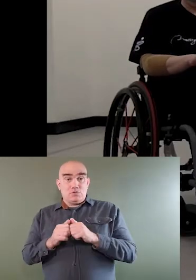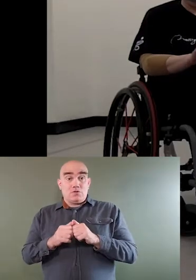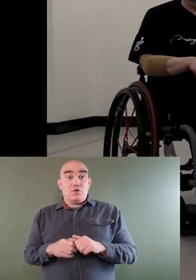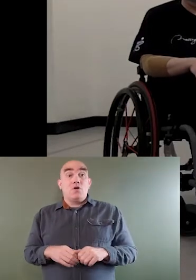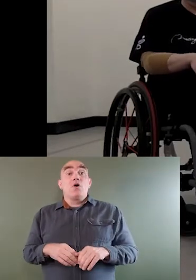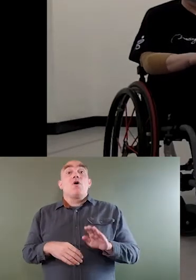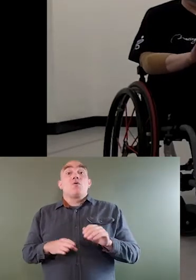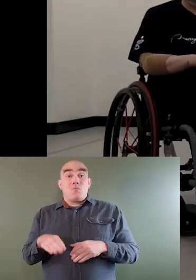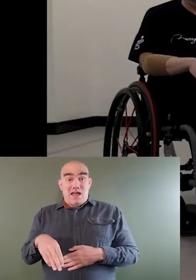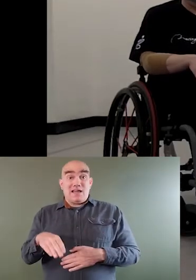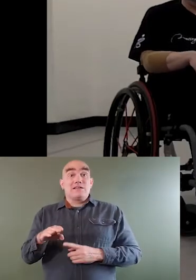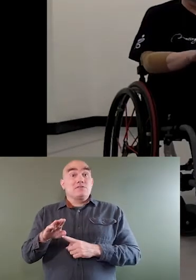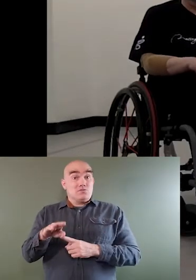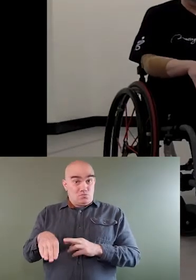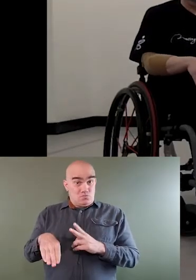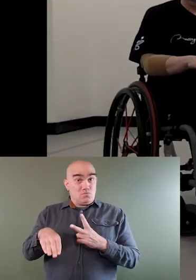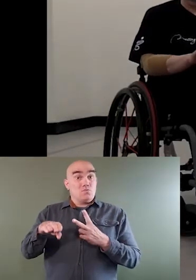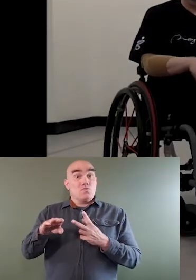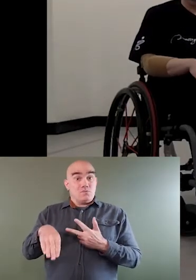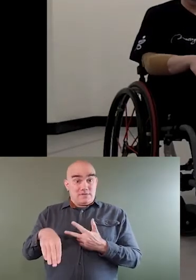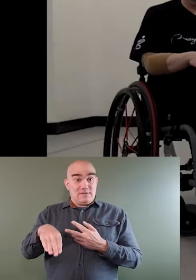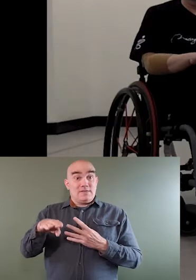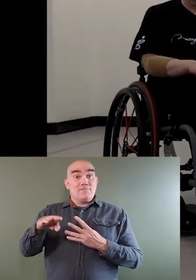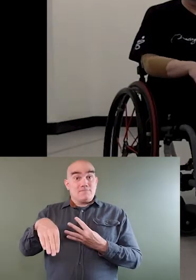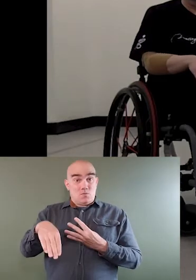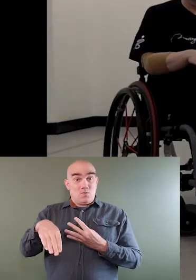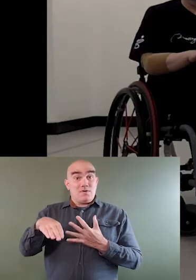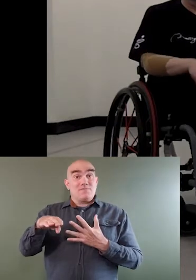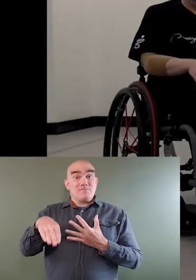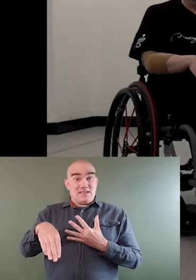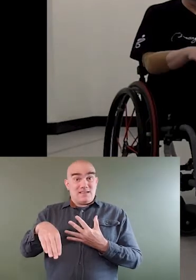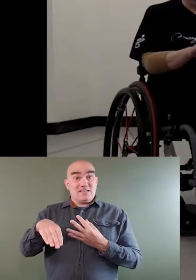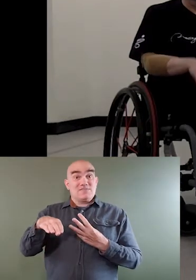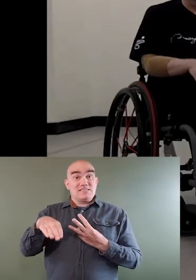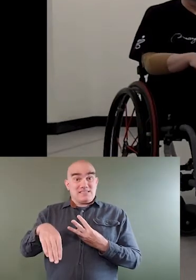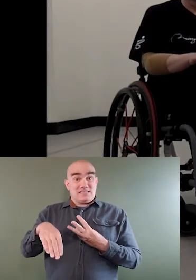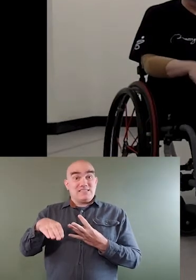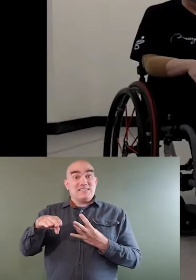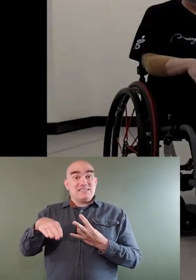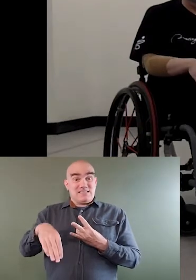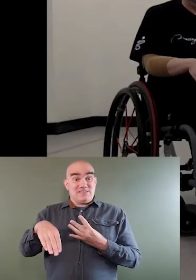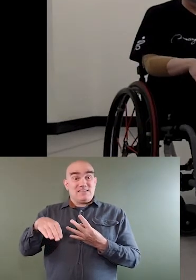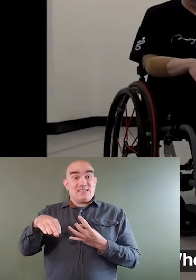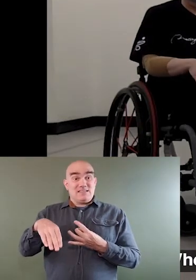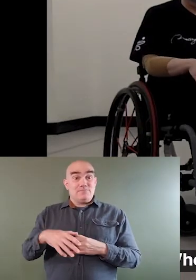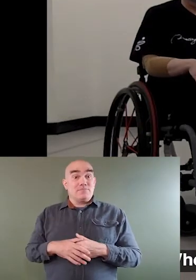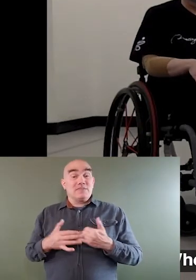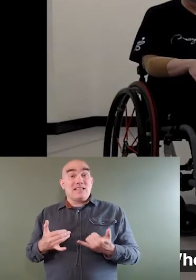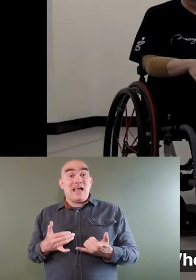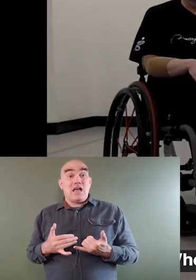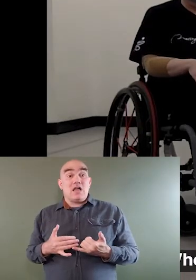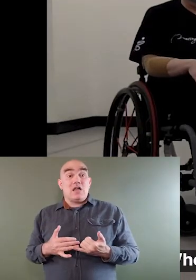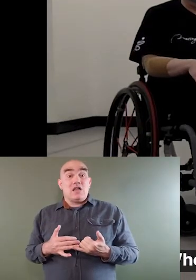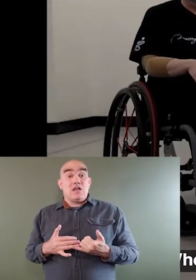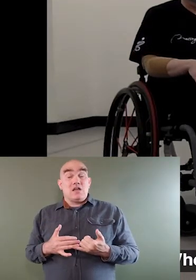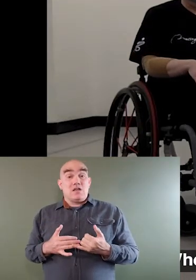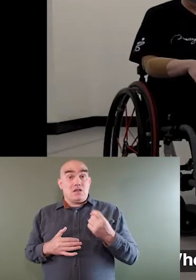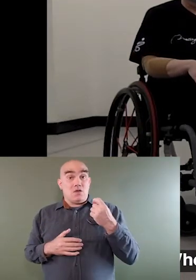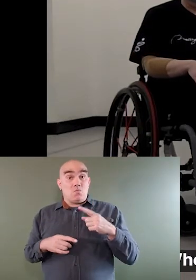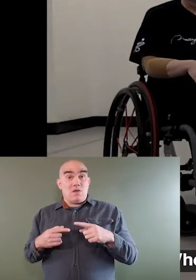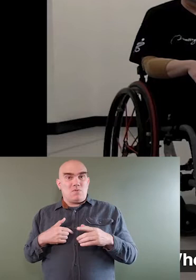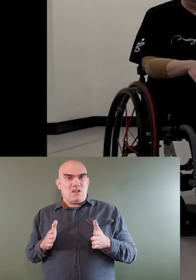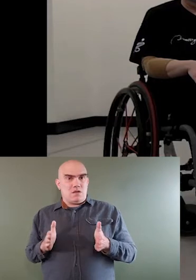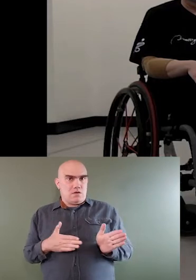go 1, 2, 3, 4, 5, 6, 7, 8. When we go to the side,